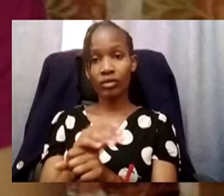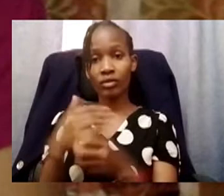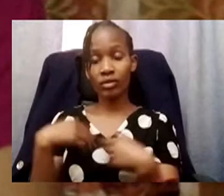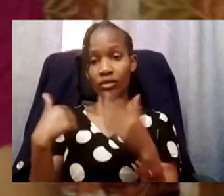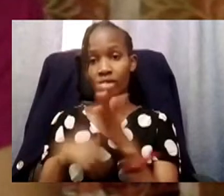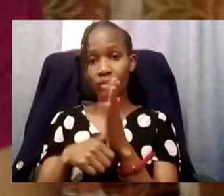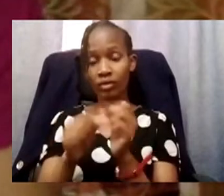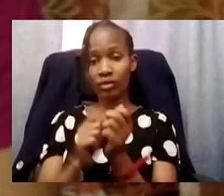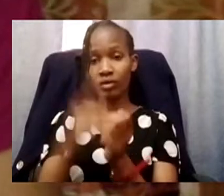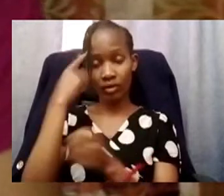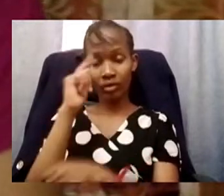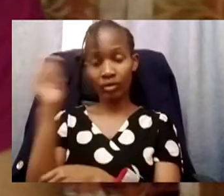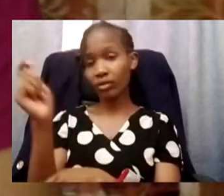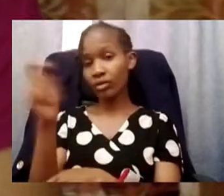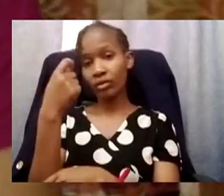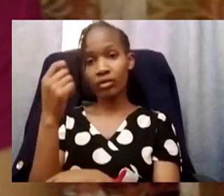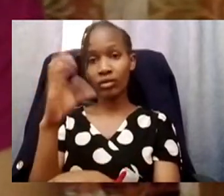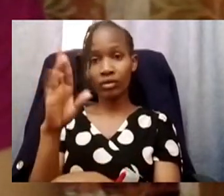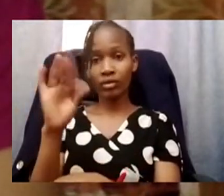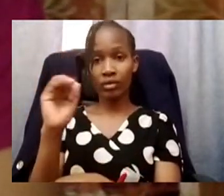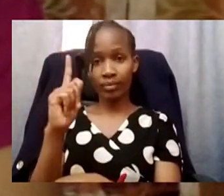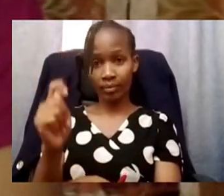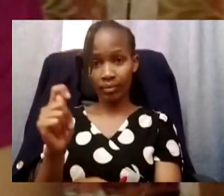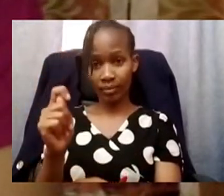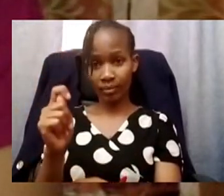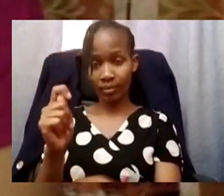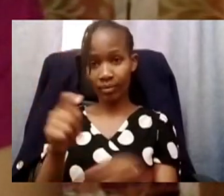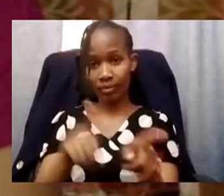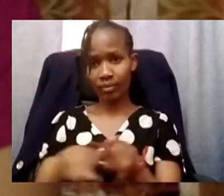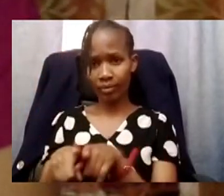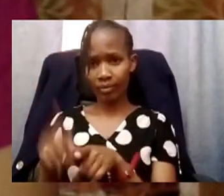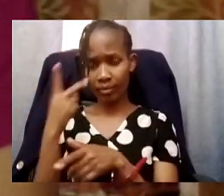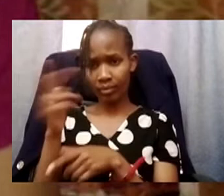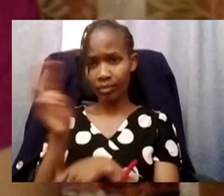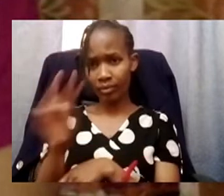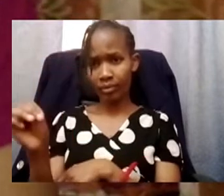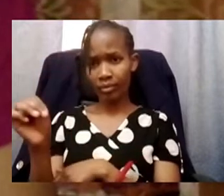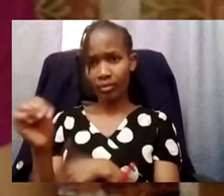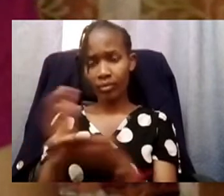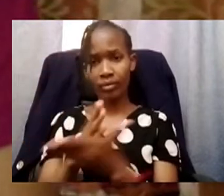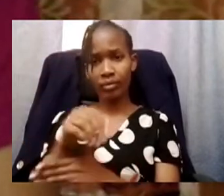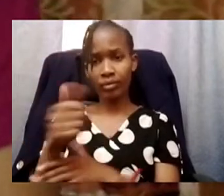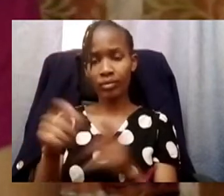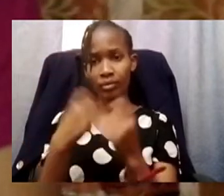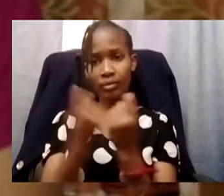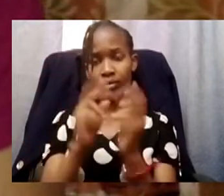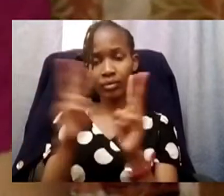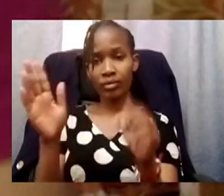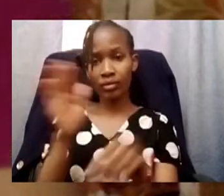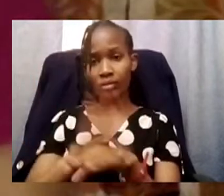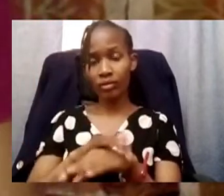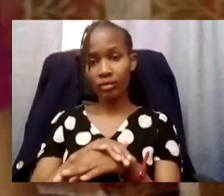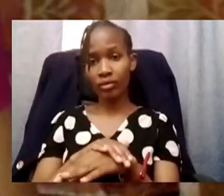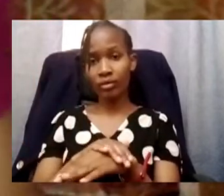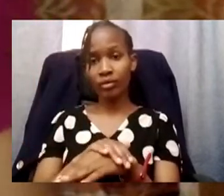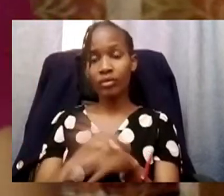know, they had all the stalwarts for coaching. And so was the team. The team was so good. So yeah. I totally agree